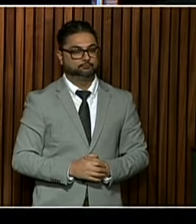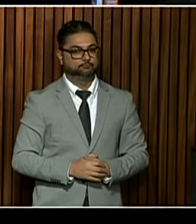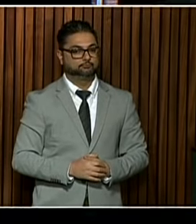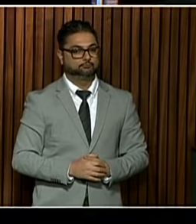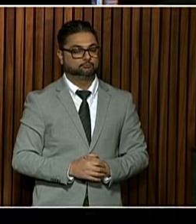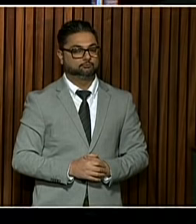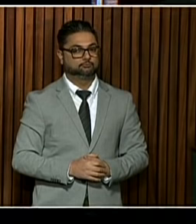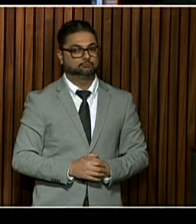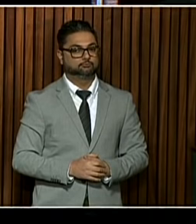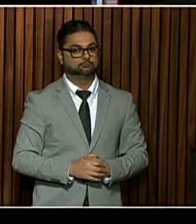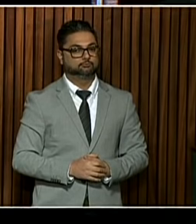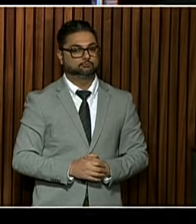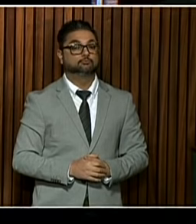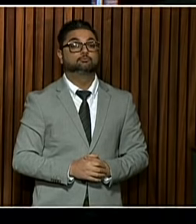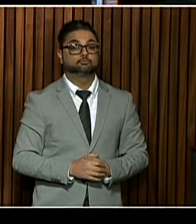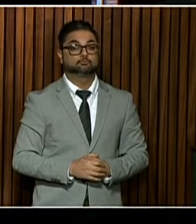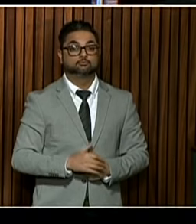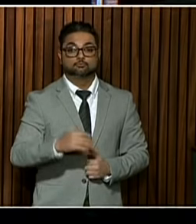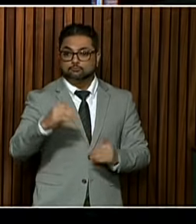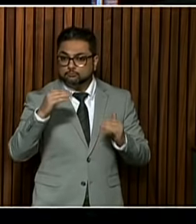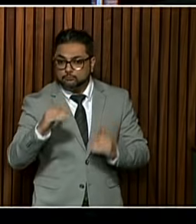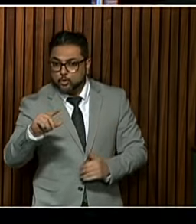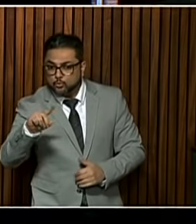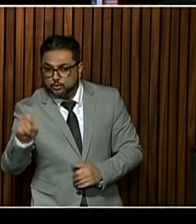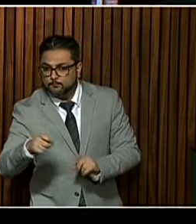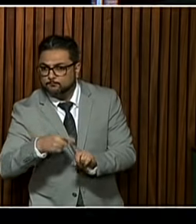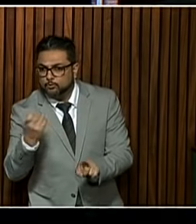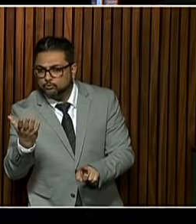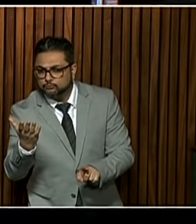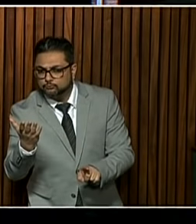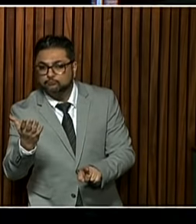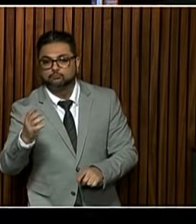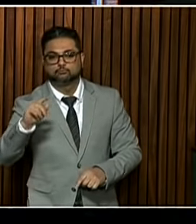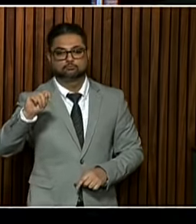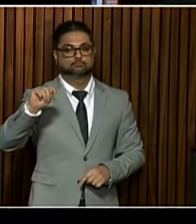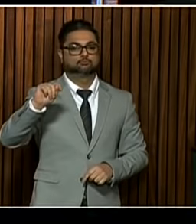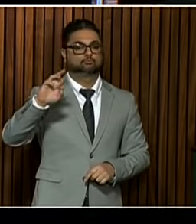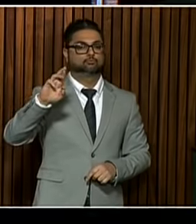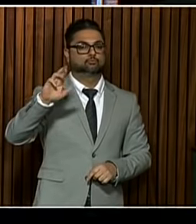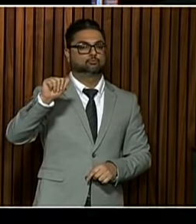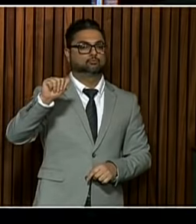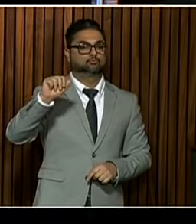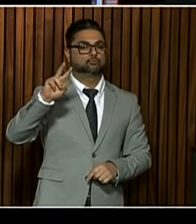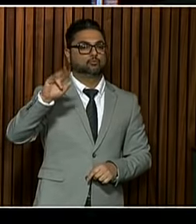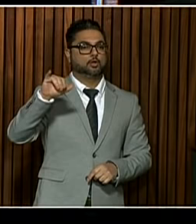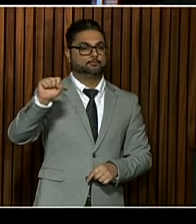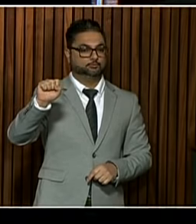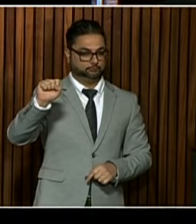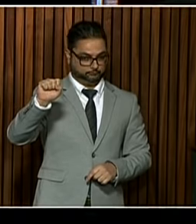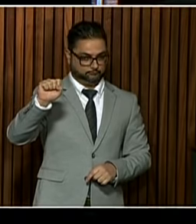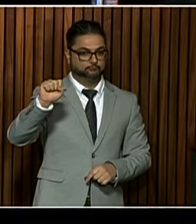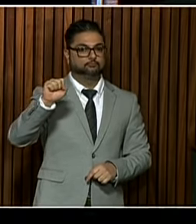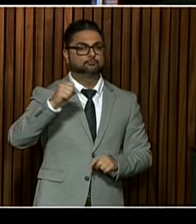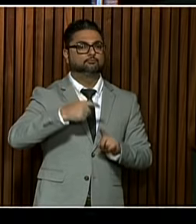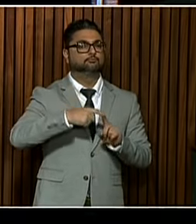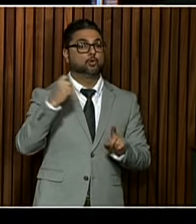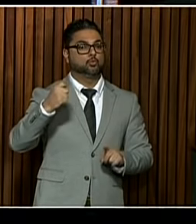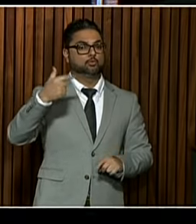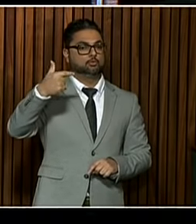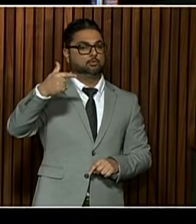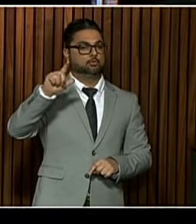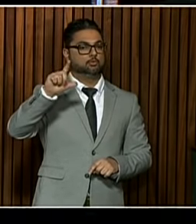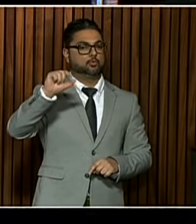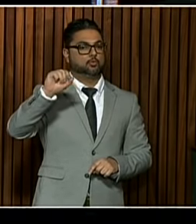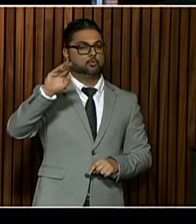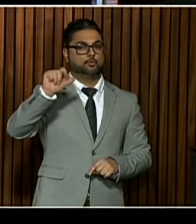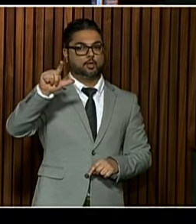Your next question comes from Travis Daharaj with Global News. Please go ahead. Hi there, doctors. I'm just